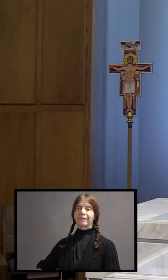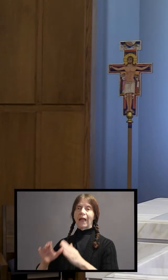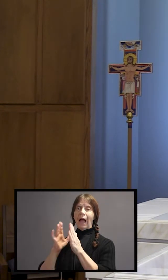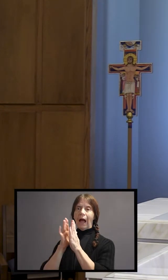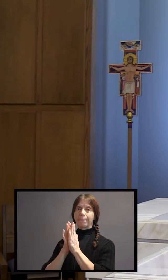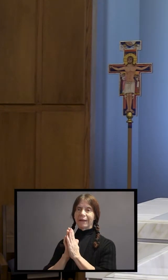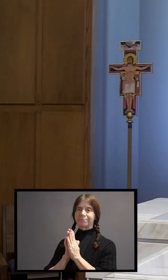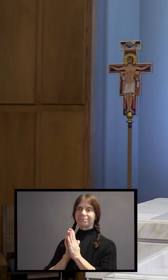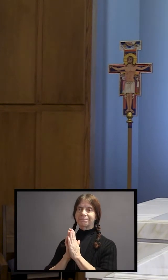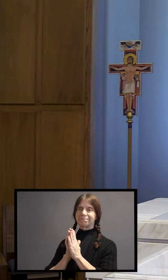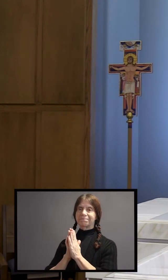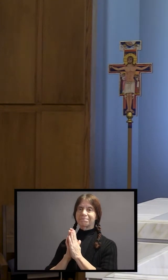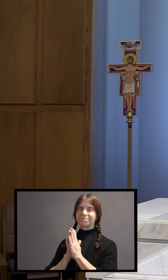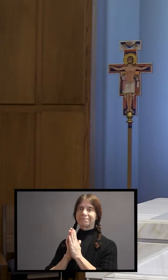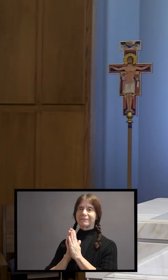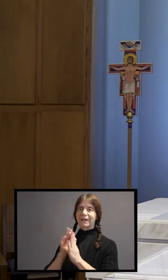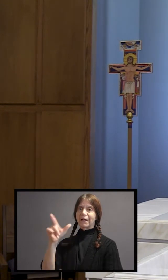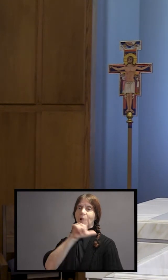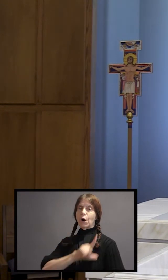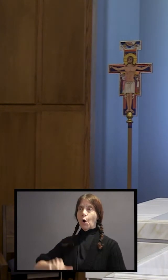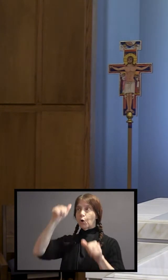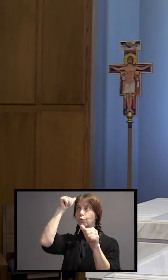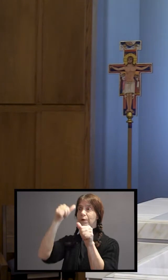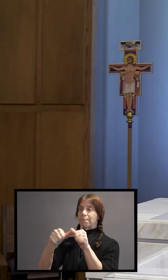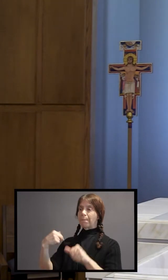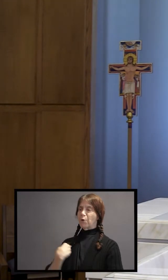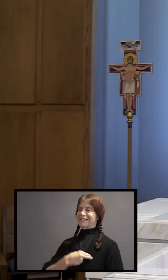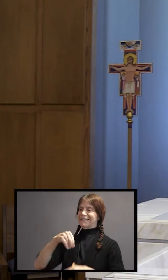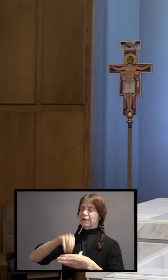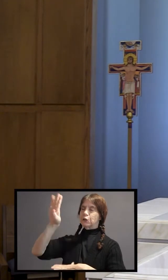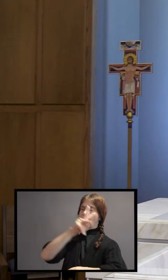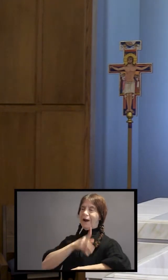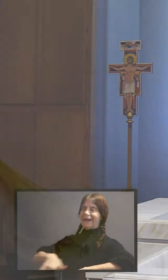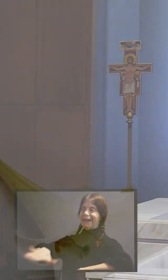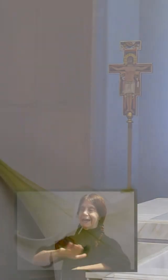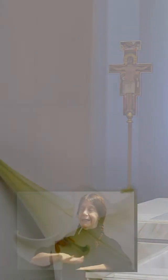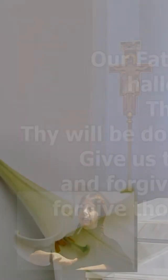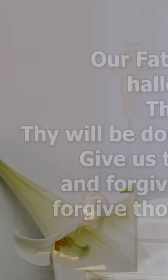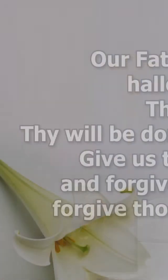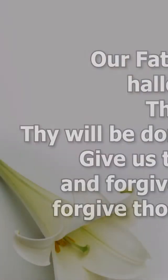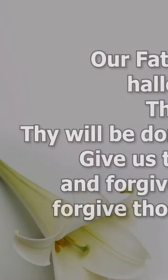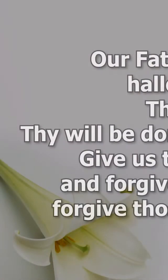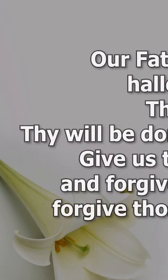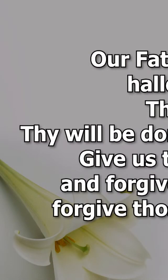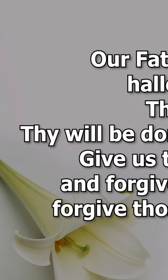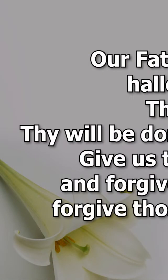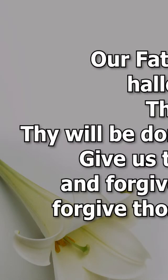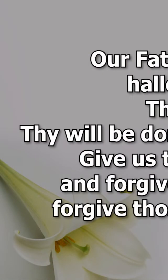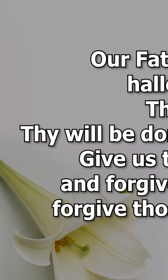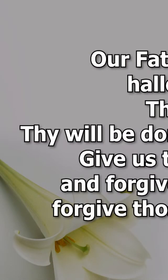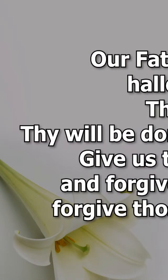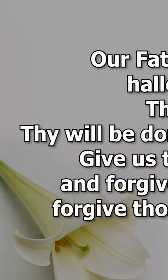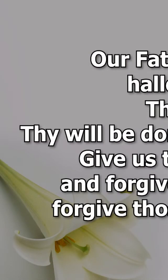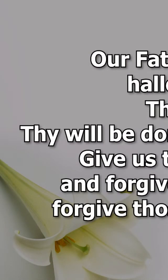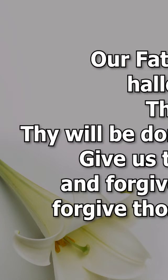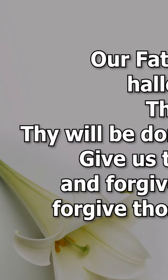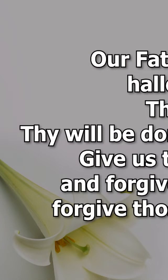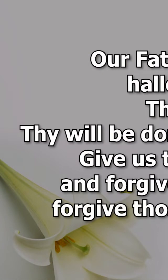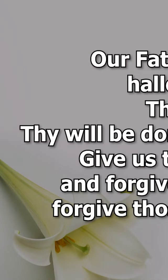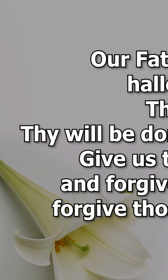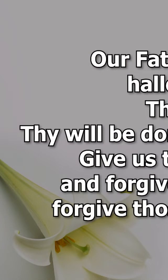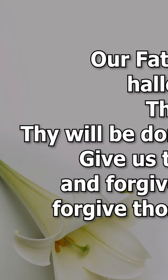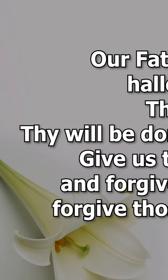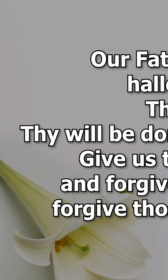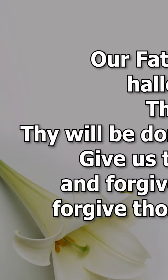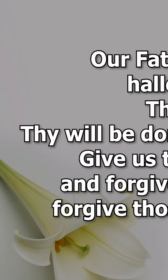Amen. Lord, remember us in your kingdom and teach us to pray. Our Father, who art in